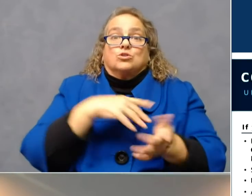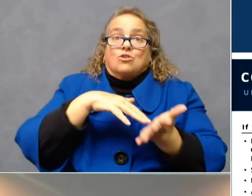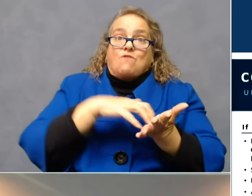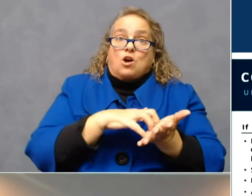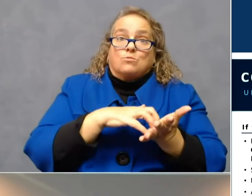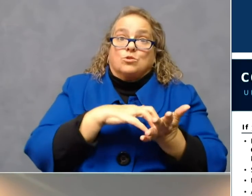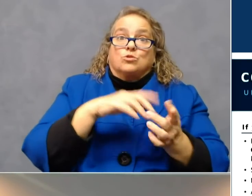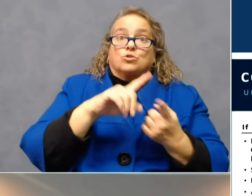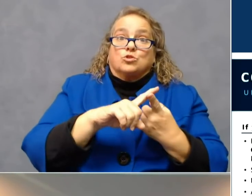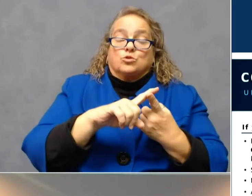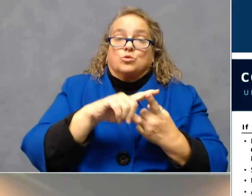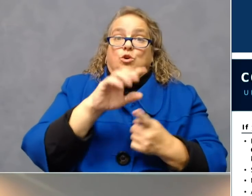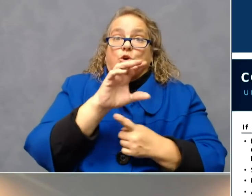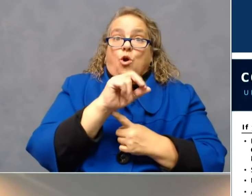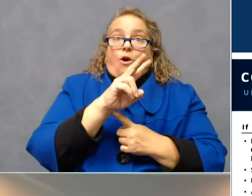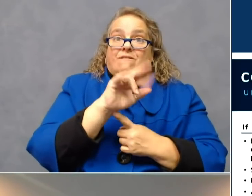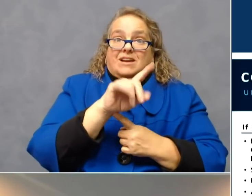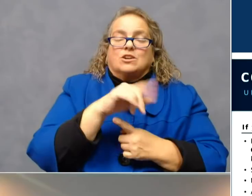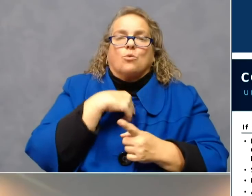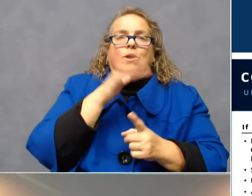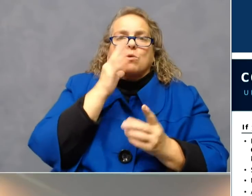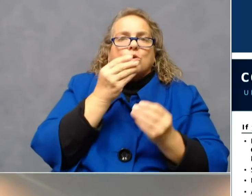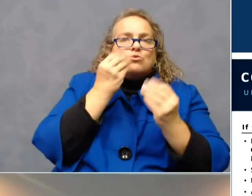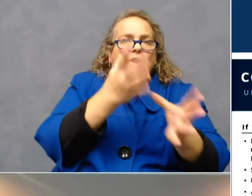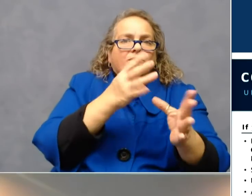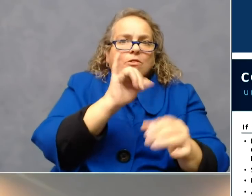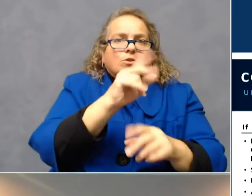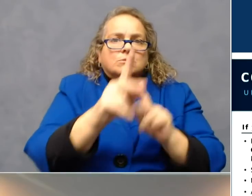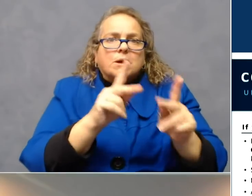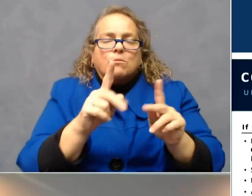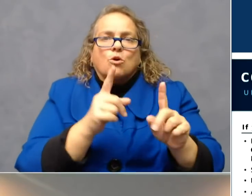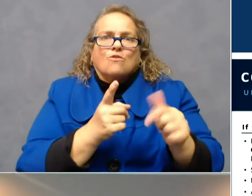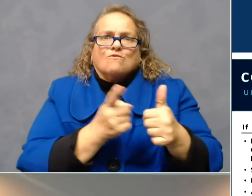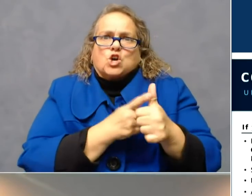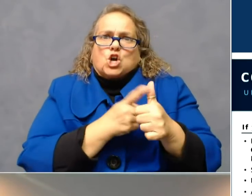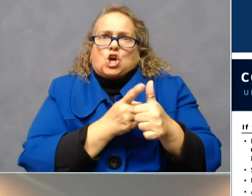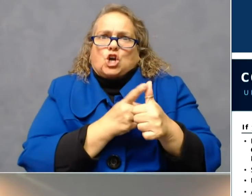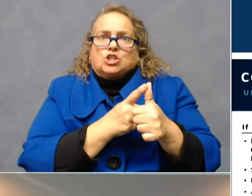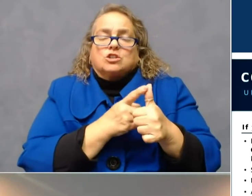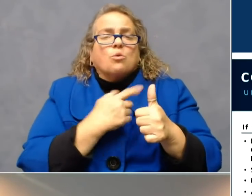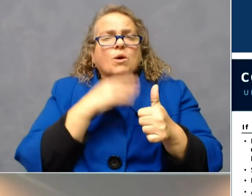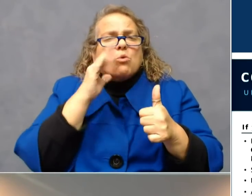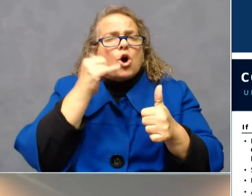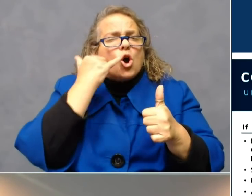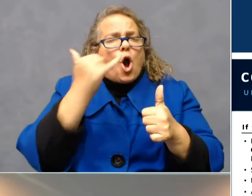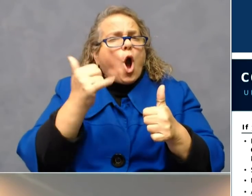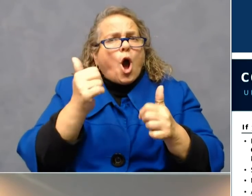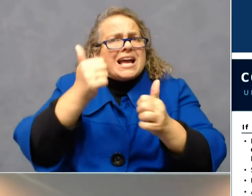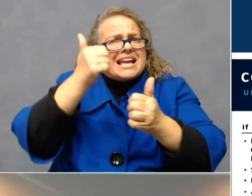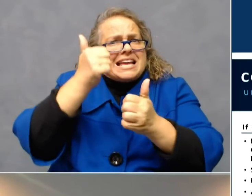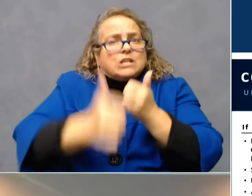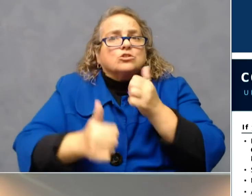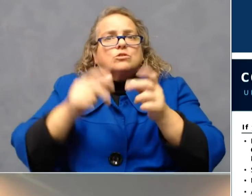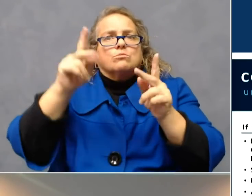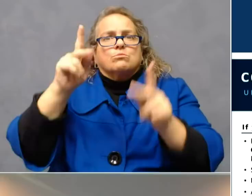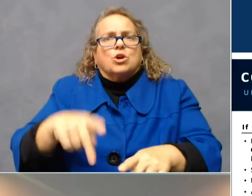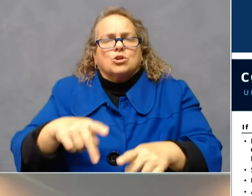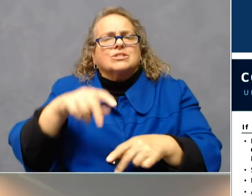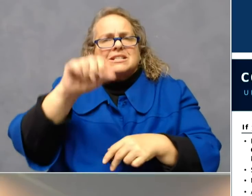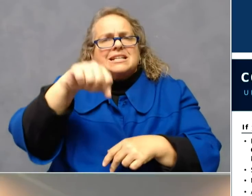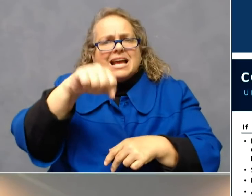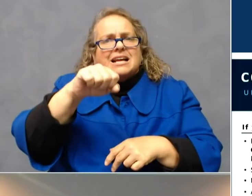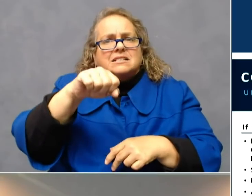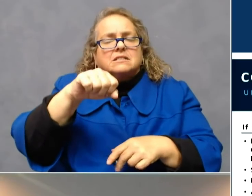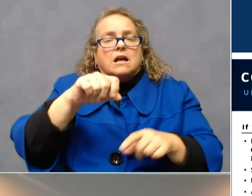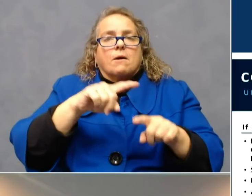call that are contacts. Now, we're going to call every case, and we're going to do a disease investigation on every case, but we are